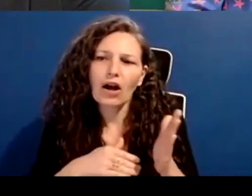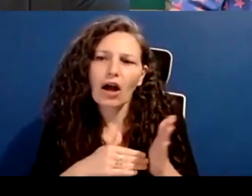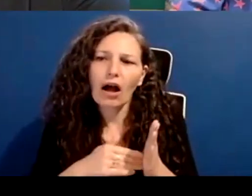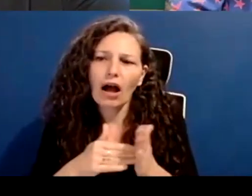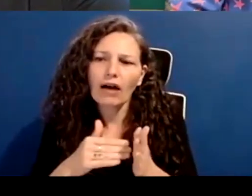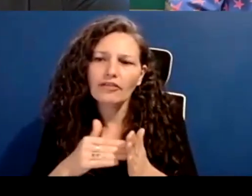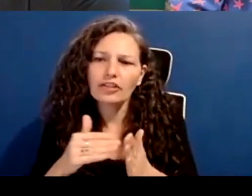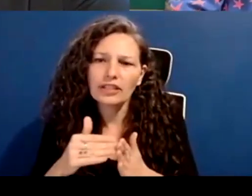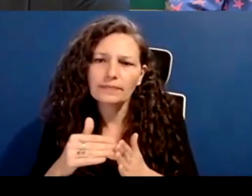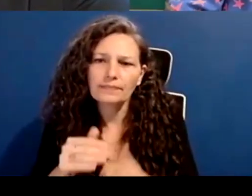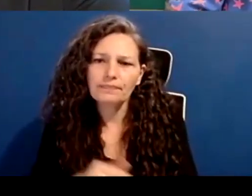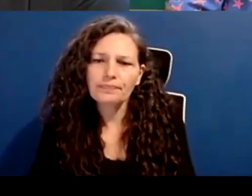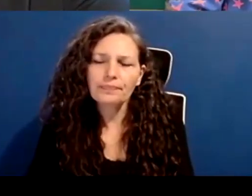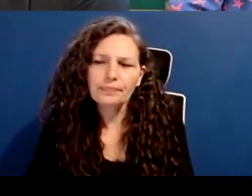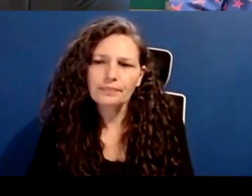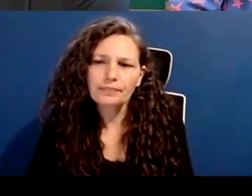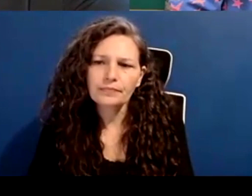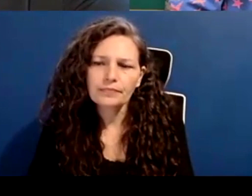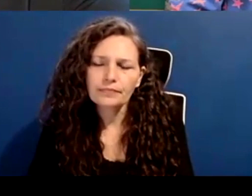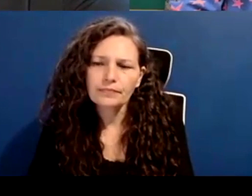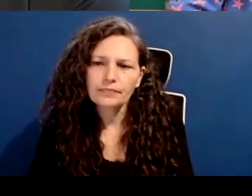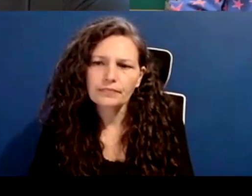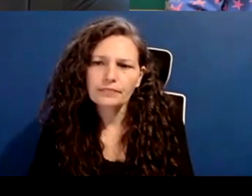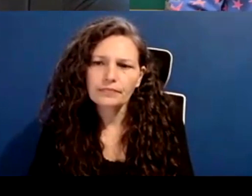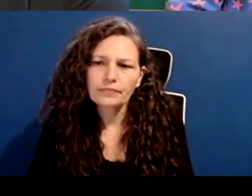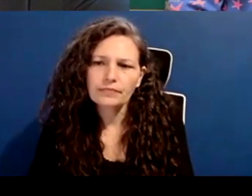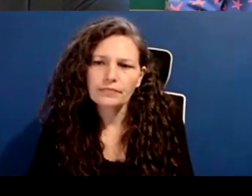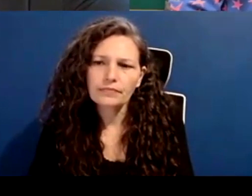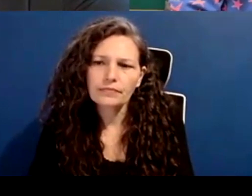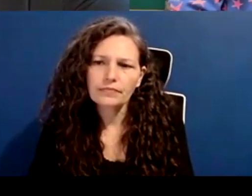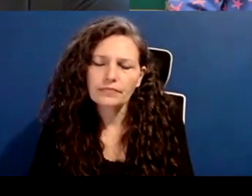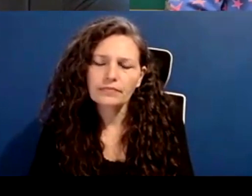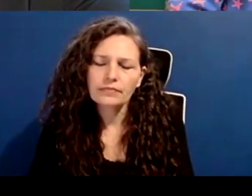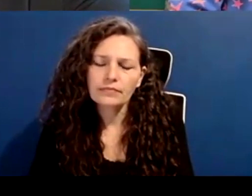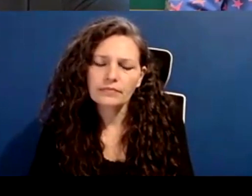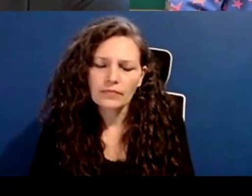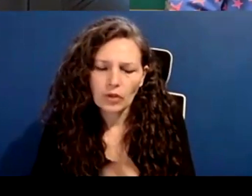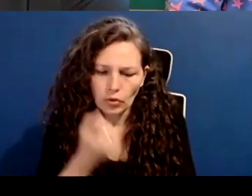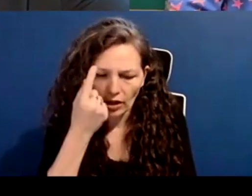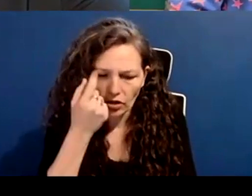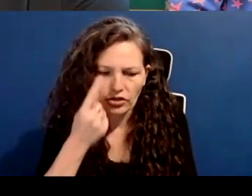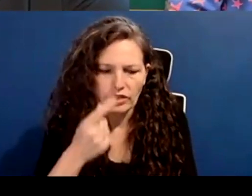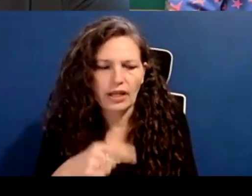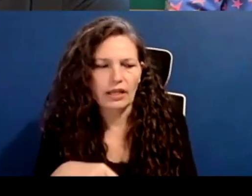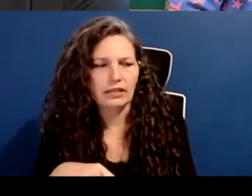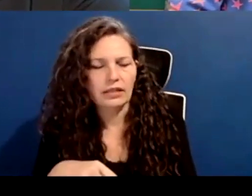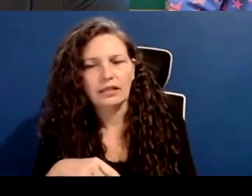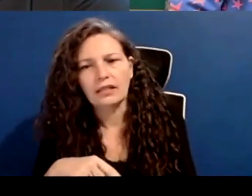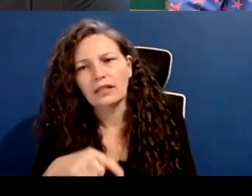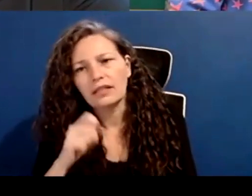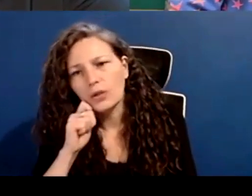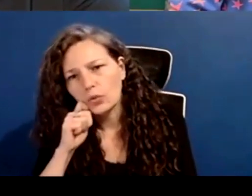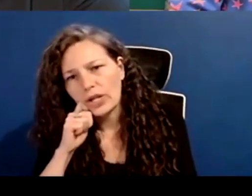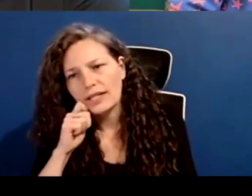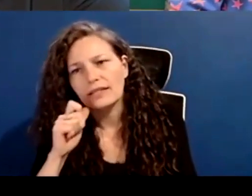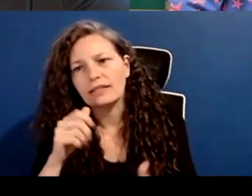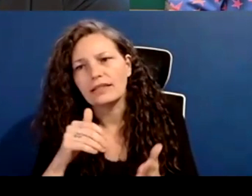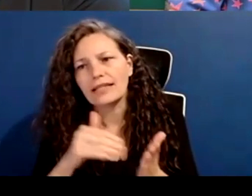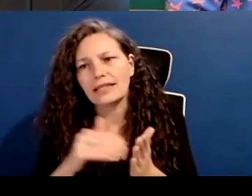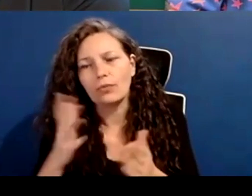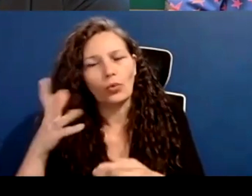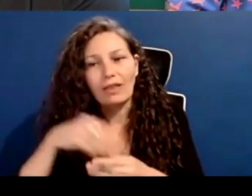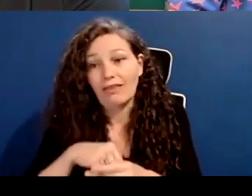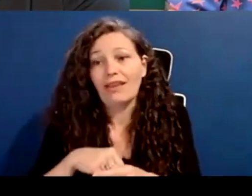we understand sort of racism being America's initial sin, which I think, there